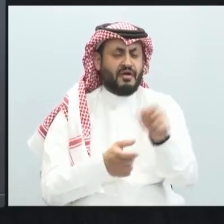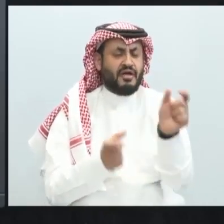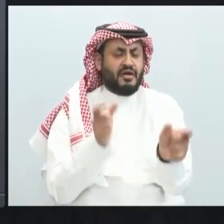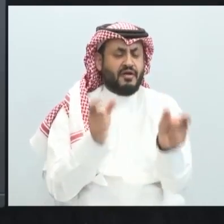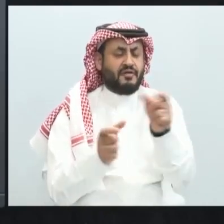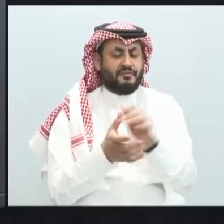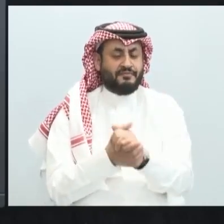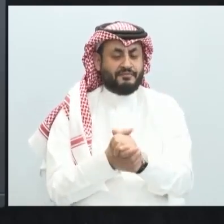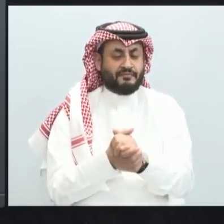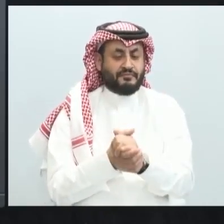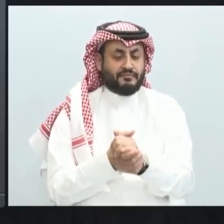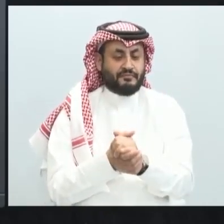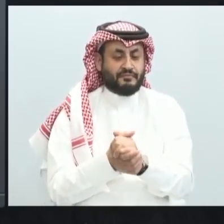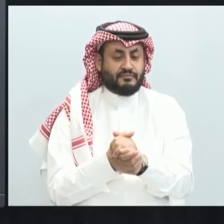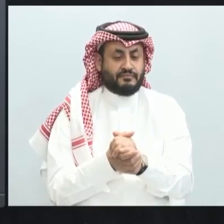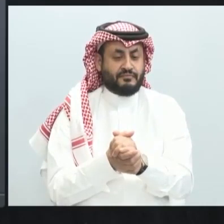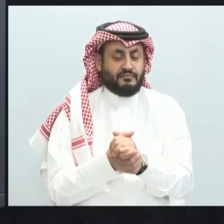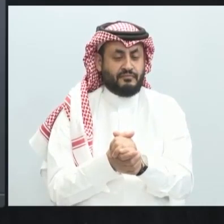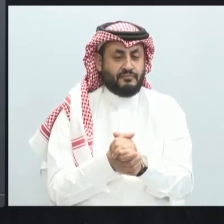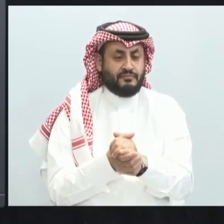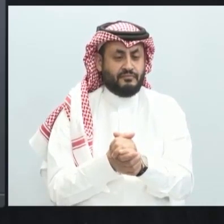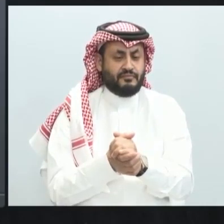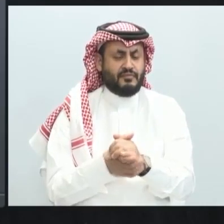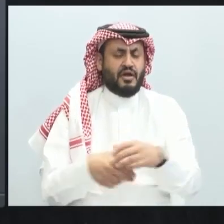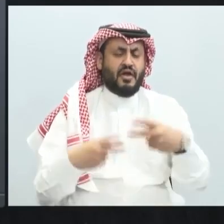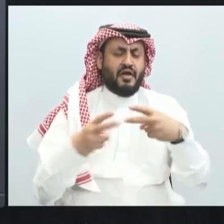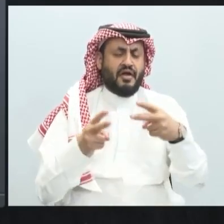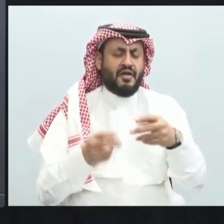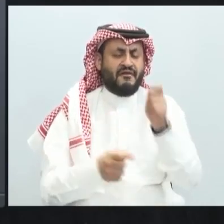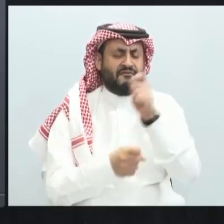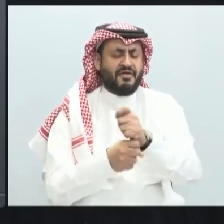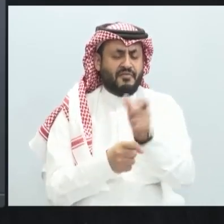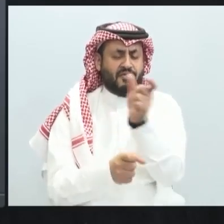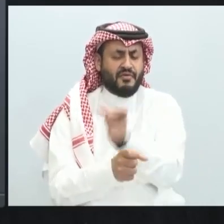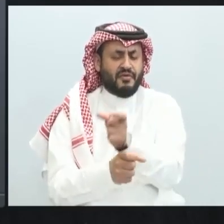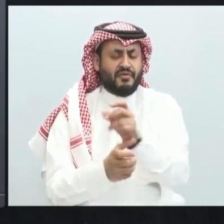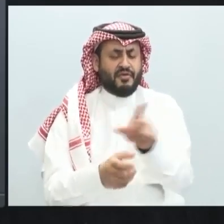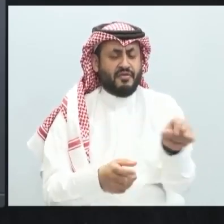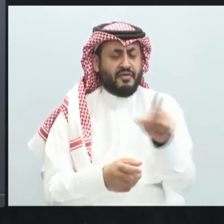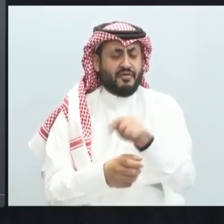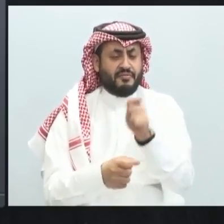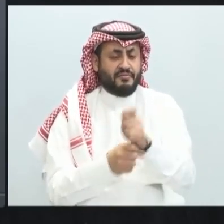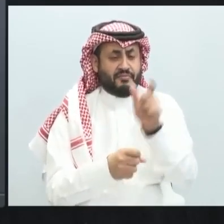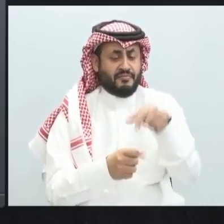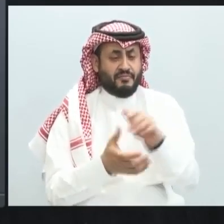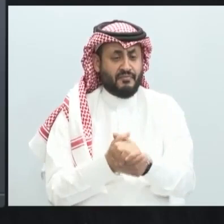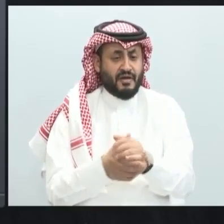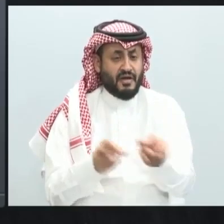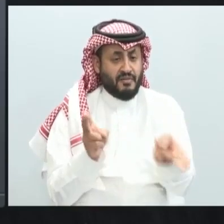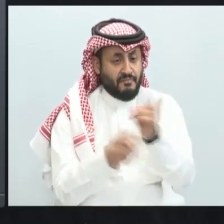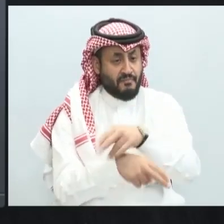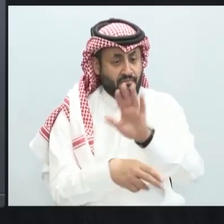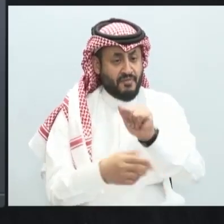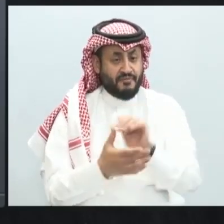use going to plus a verb, any kind of verb, with the same subject pronoun without making